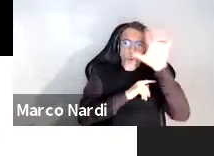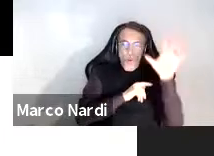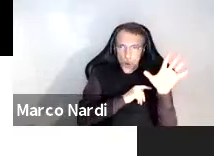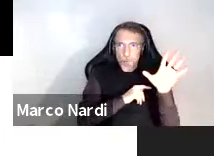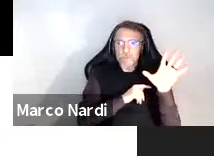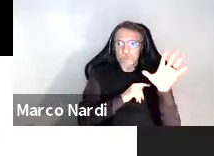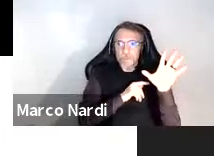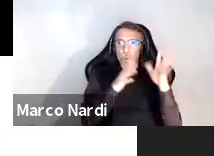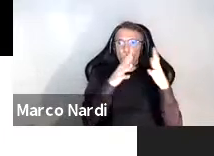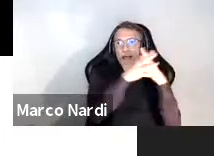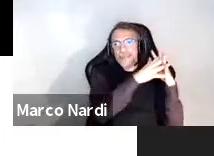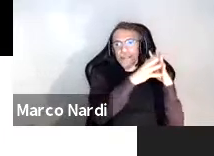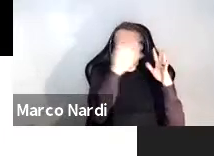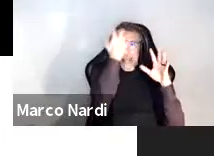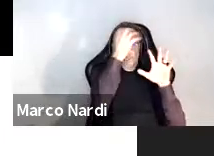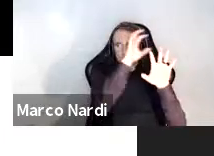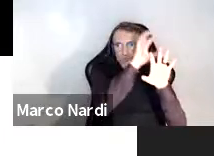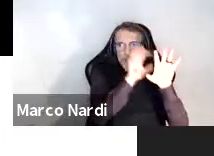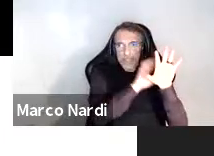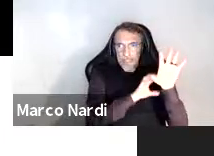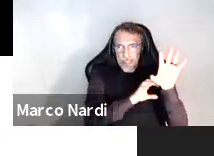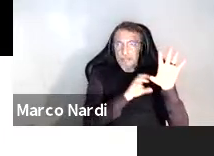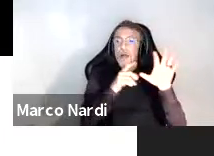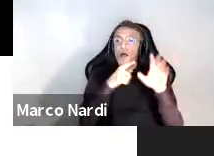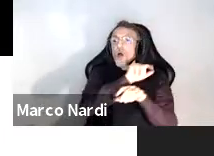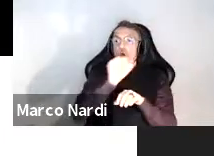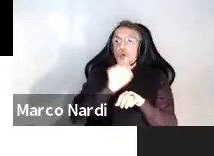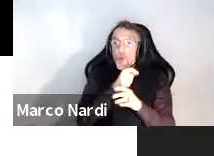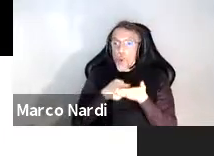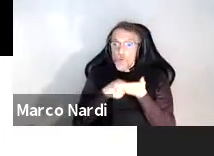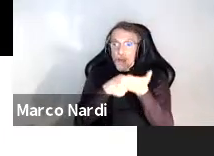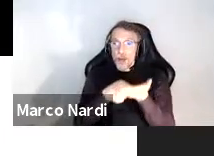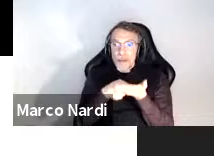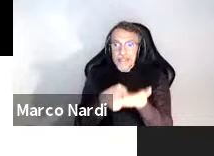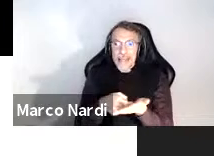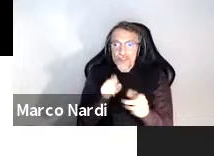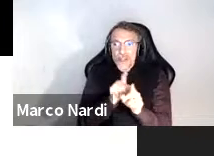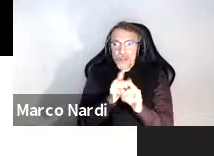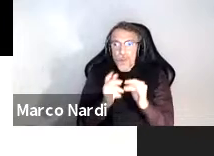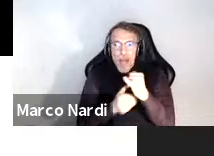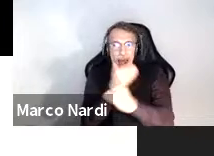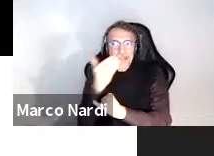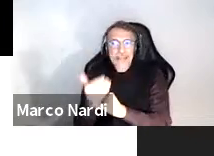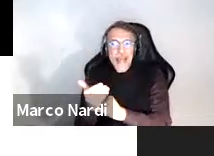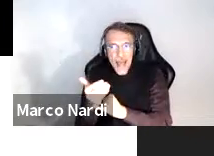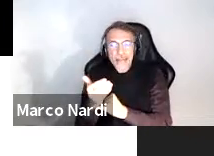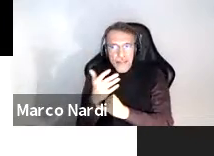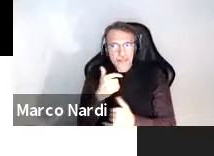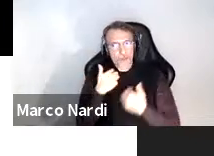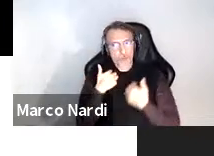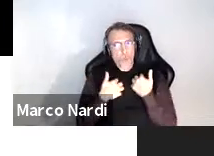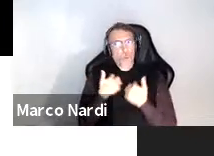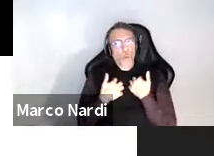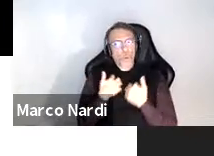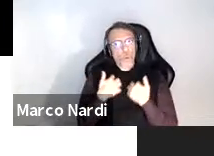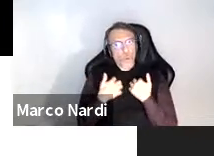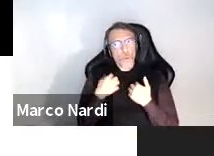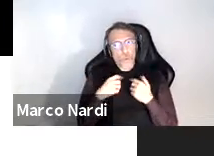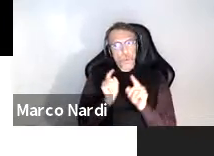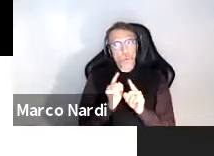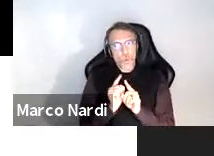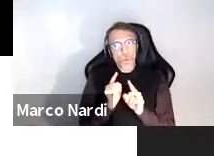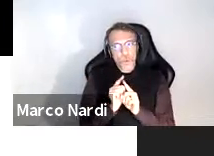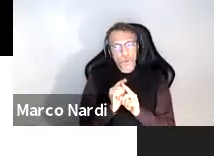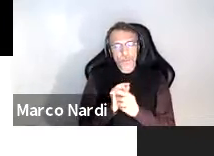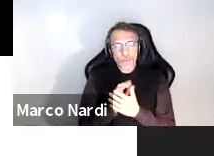countries. And also for those recommendations that you propose towards the end. So I think it's been really, really